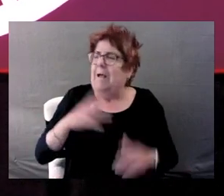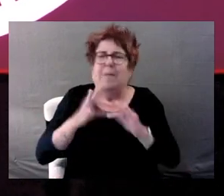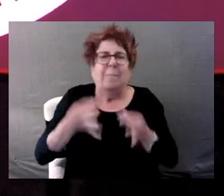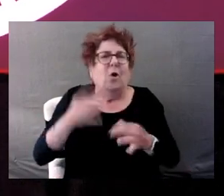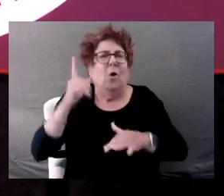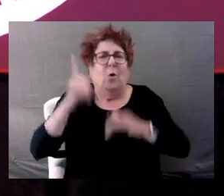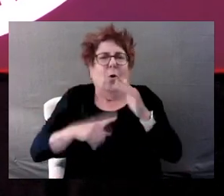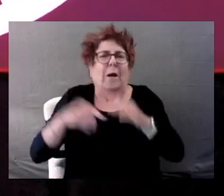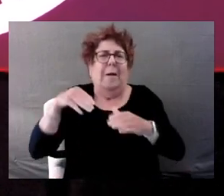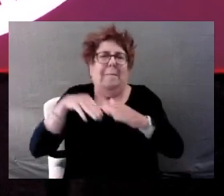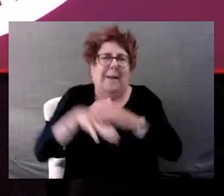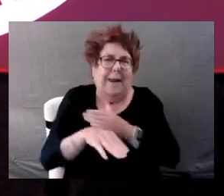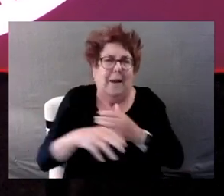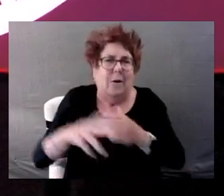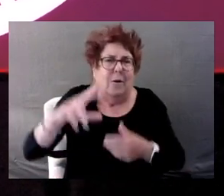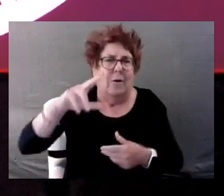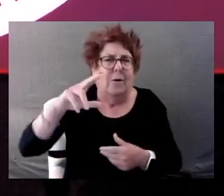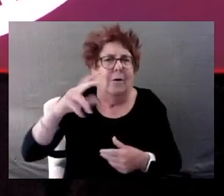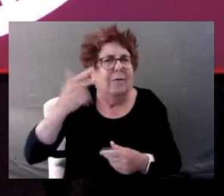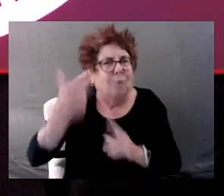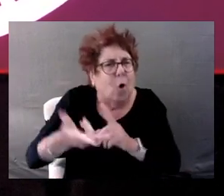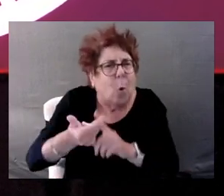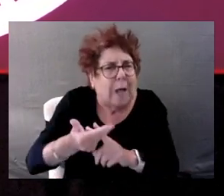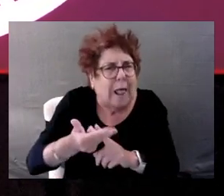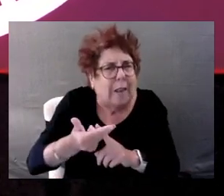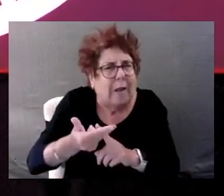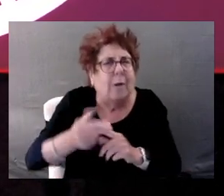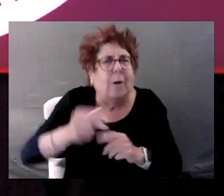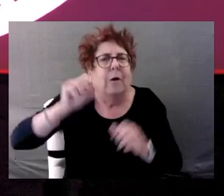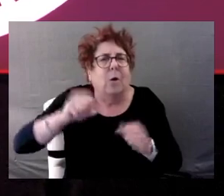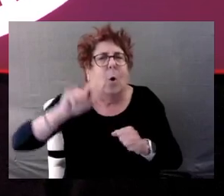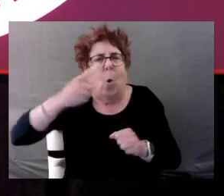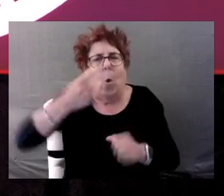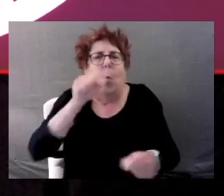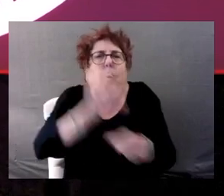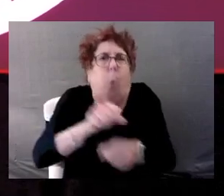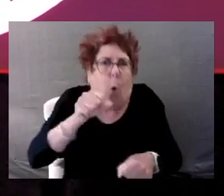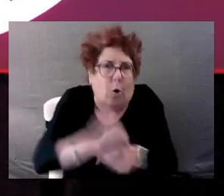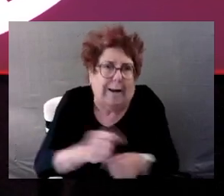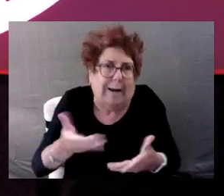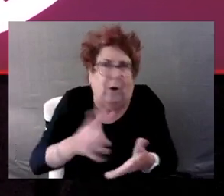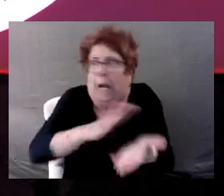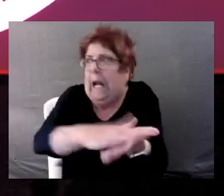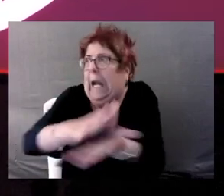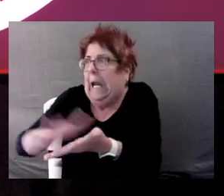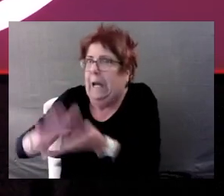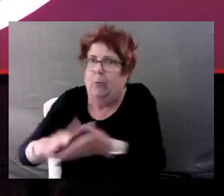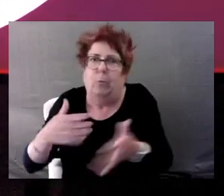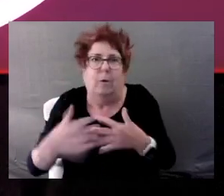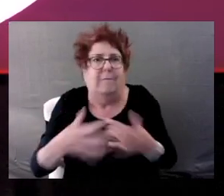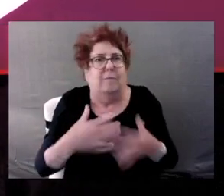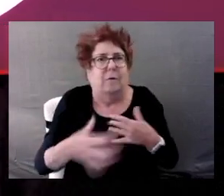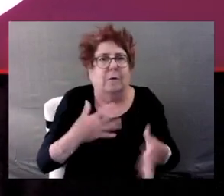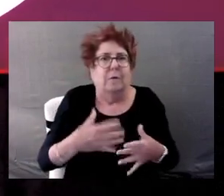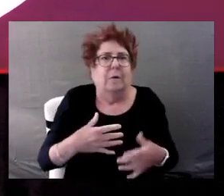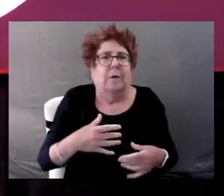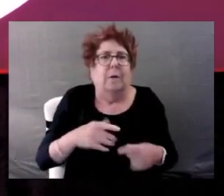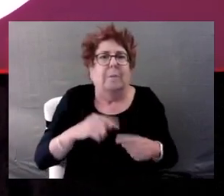of actually being part of the help. But here I am on the stage, not because of something I did. There were people like